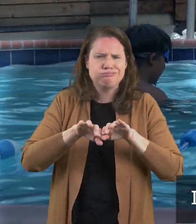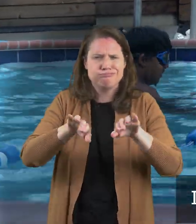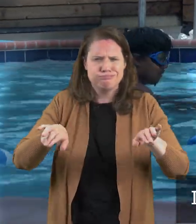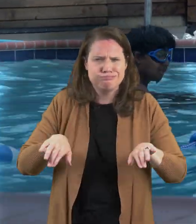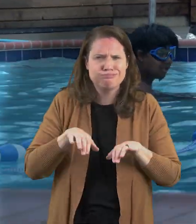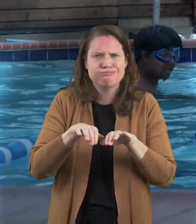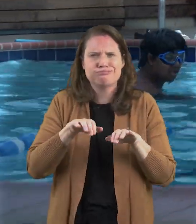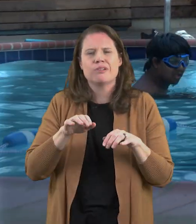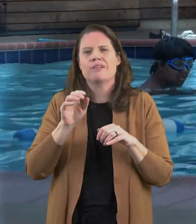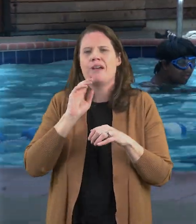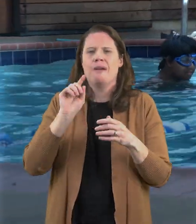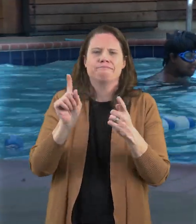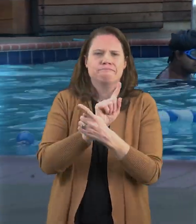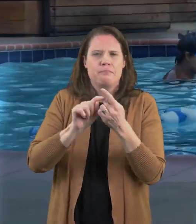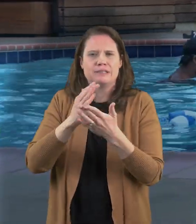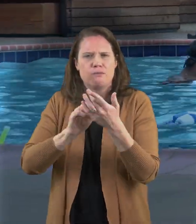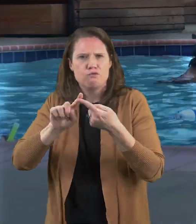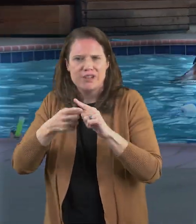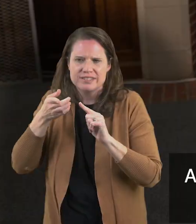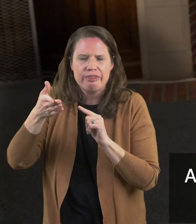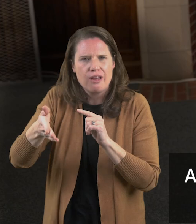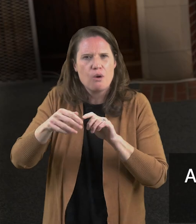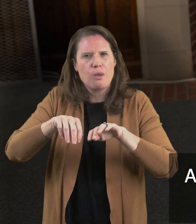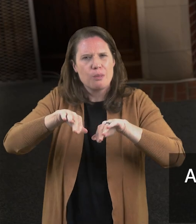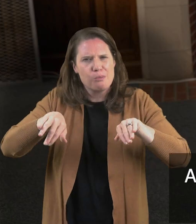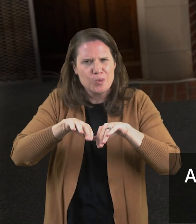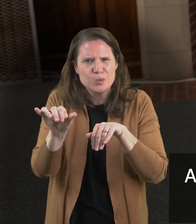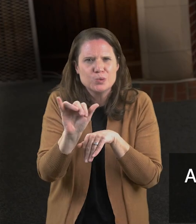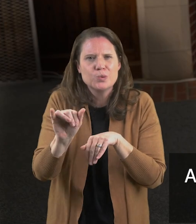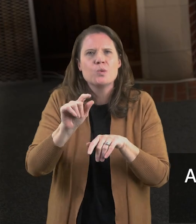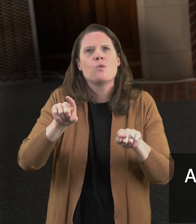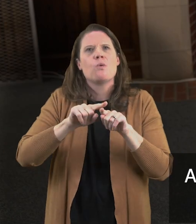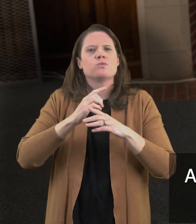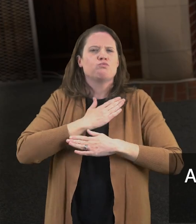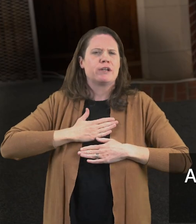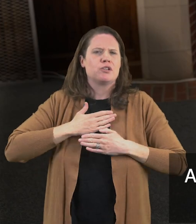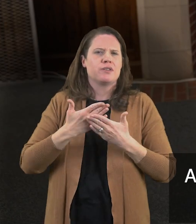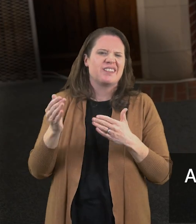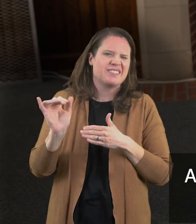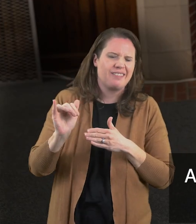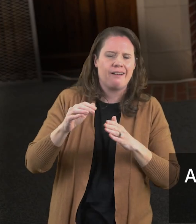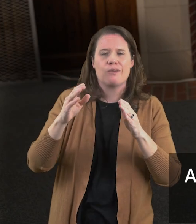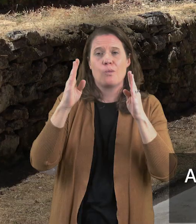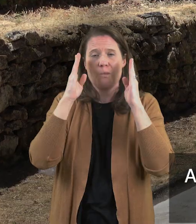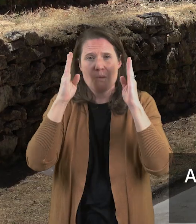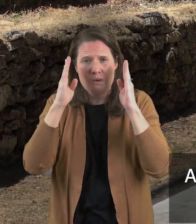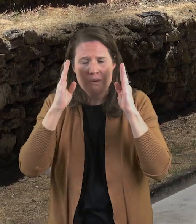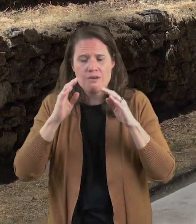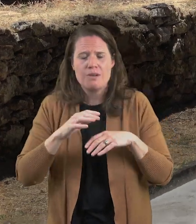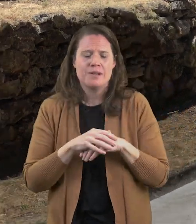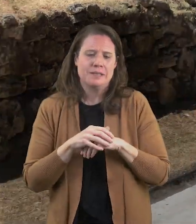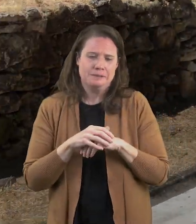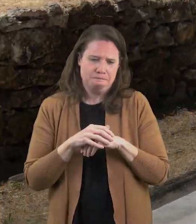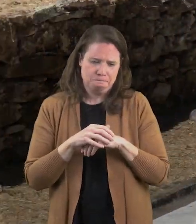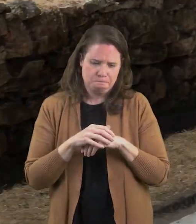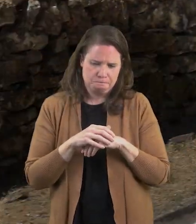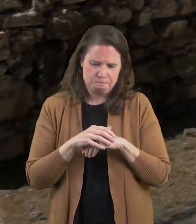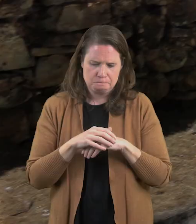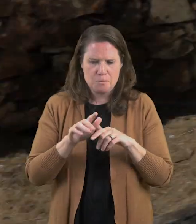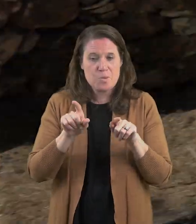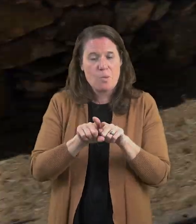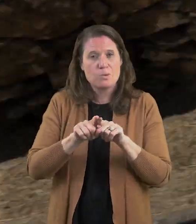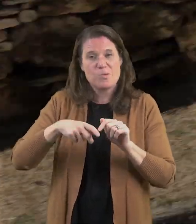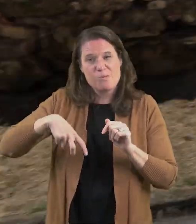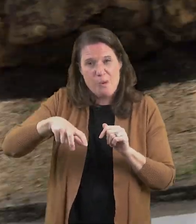the pool. I met a few friends at the pool. And I also did some recreational stuff like goal ball. Montage of each activity that's mentioned.